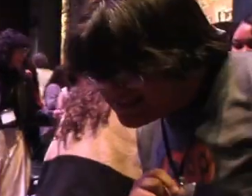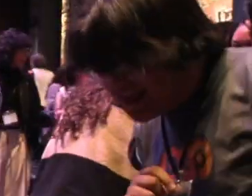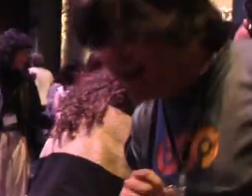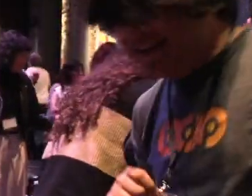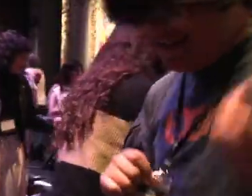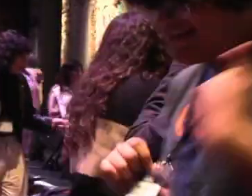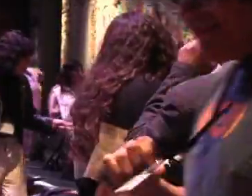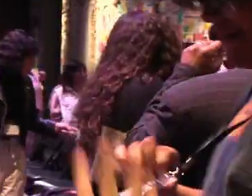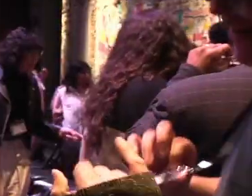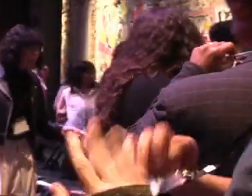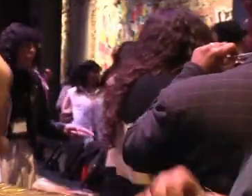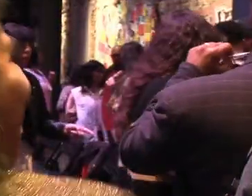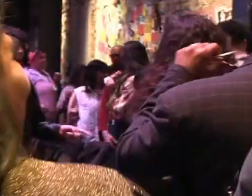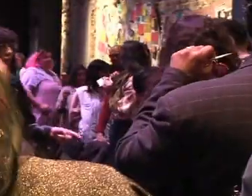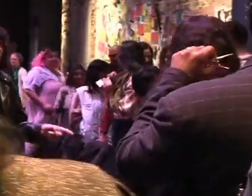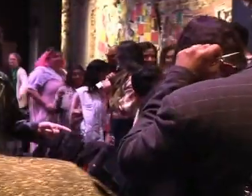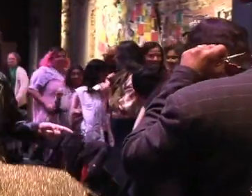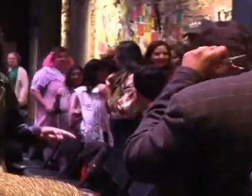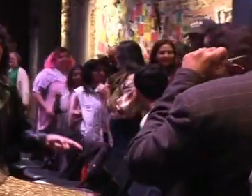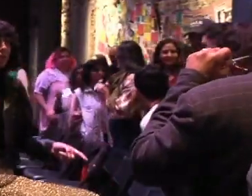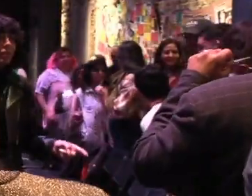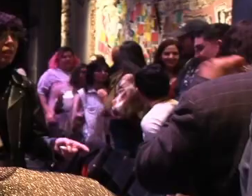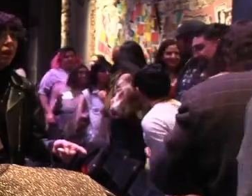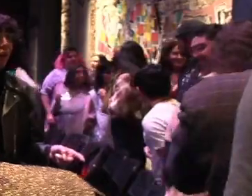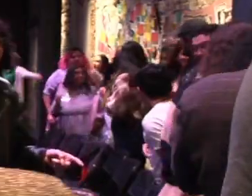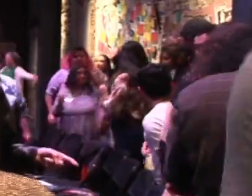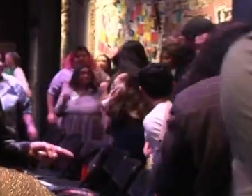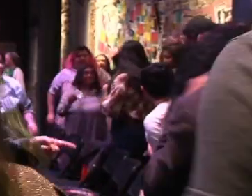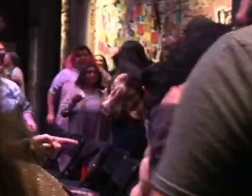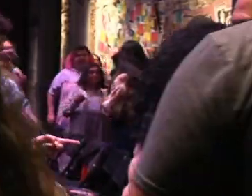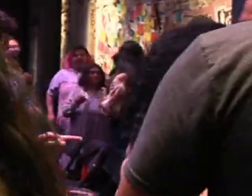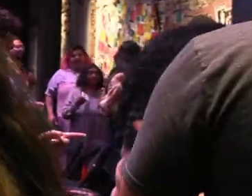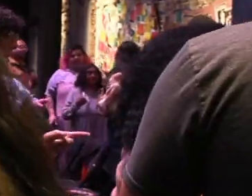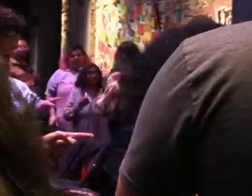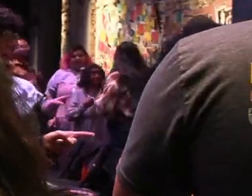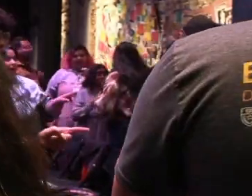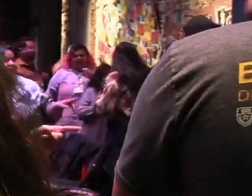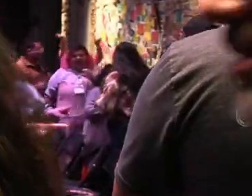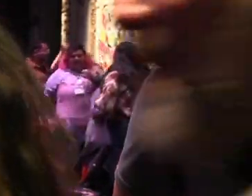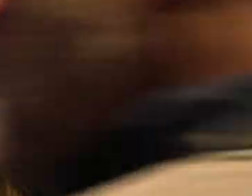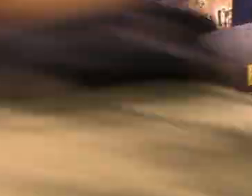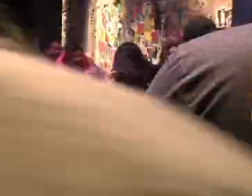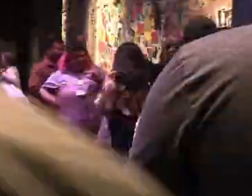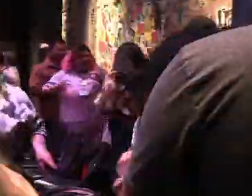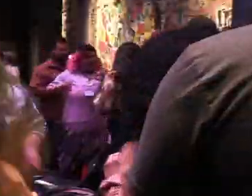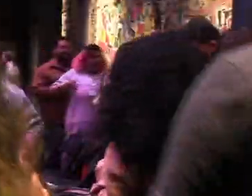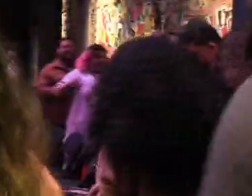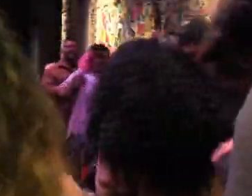I'm